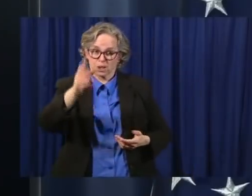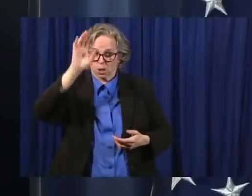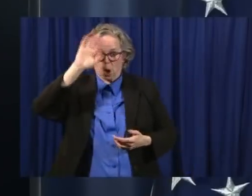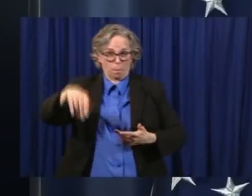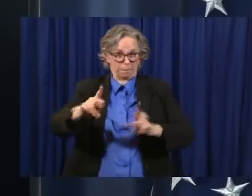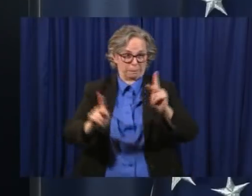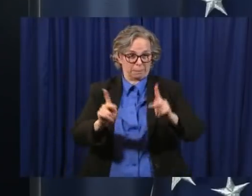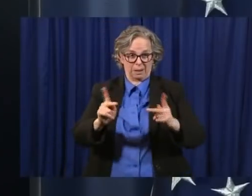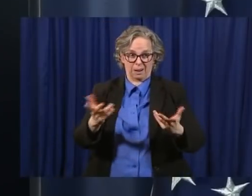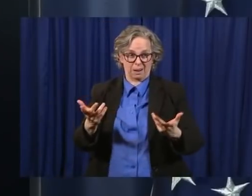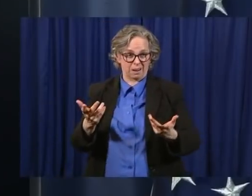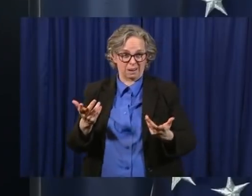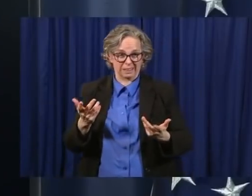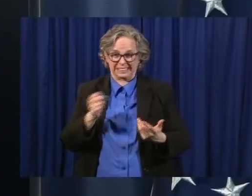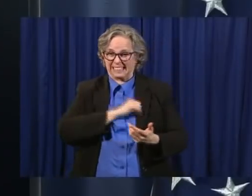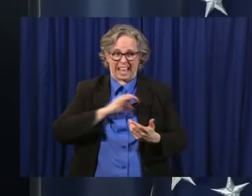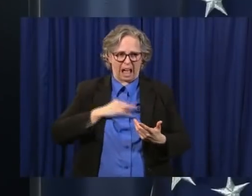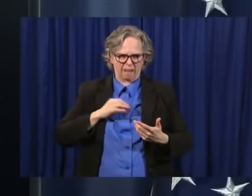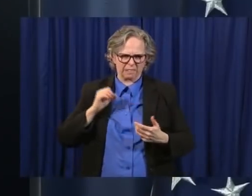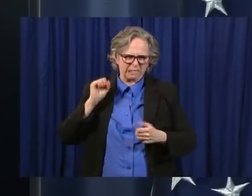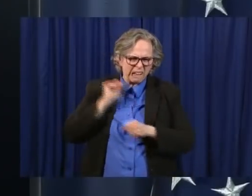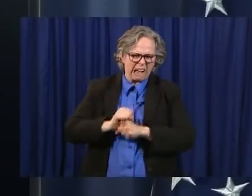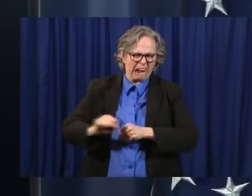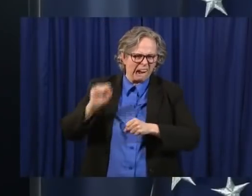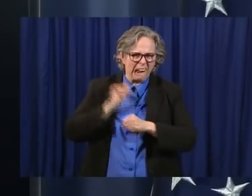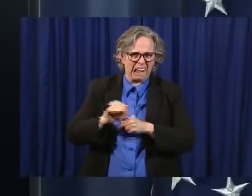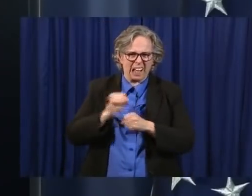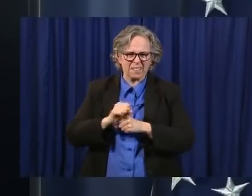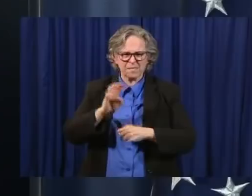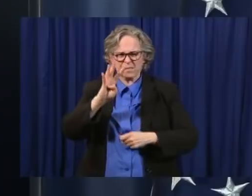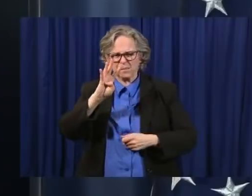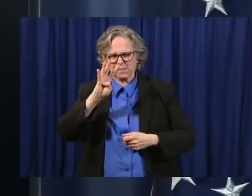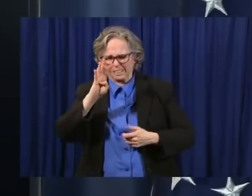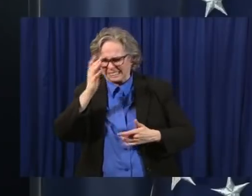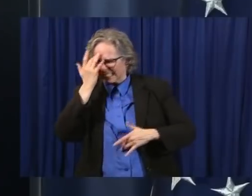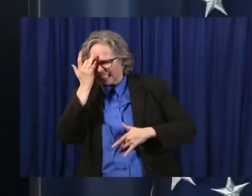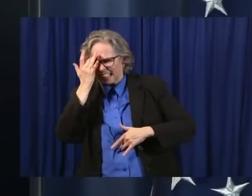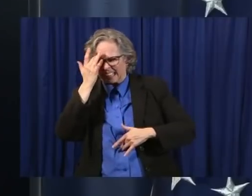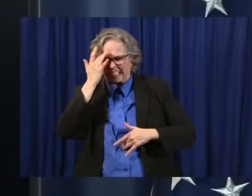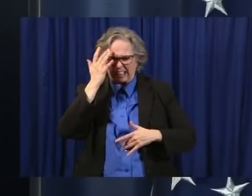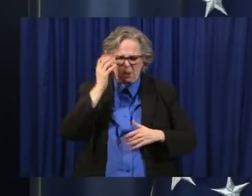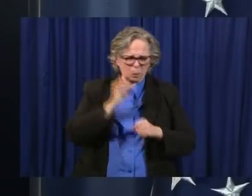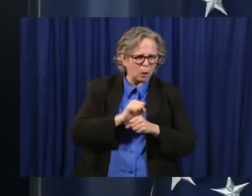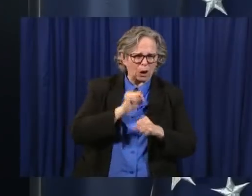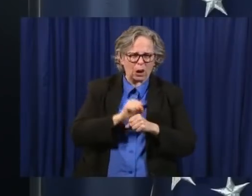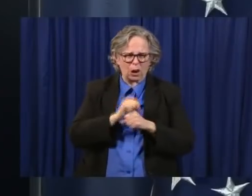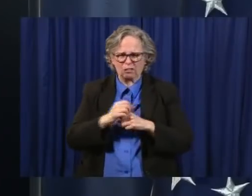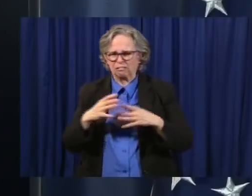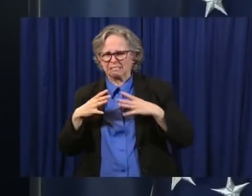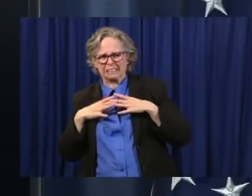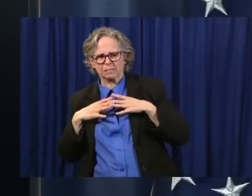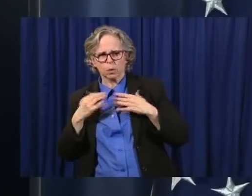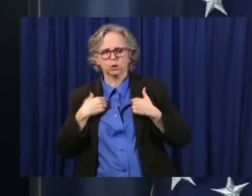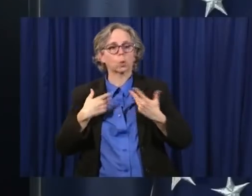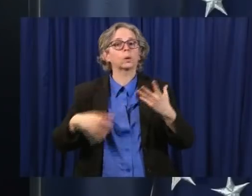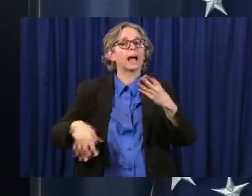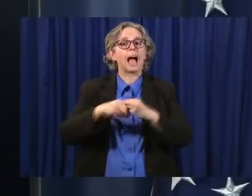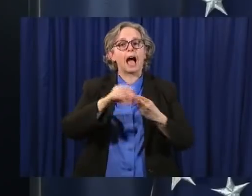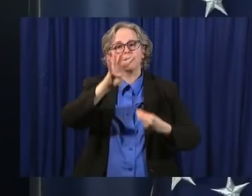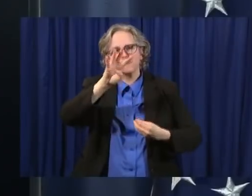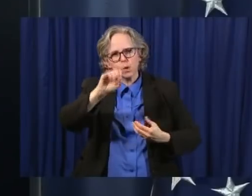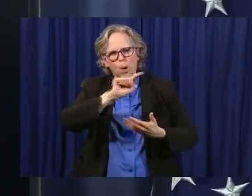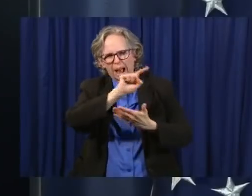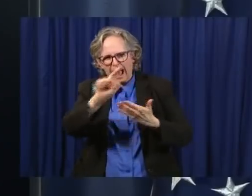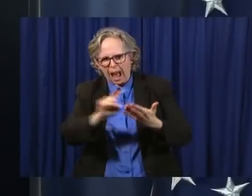a decision between a paycheck and taking off. We do screen our staff every day and we don't let people in if they don't pass the